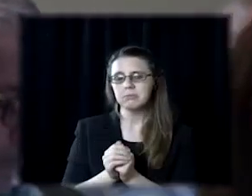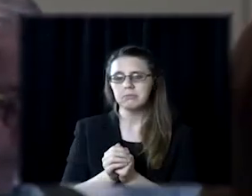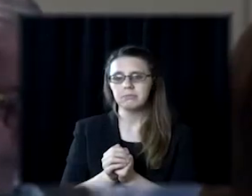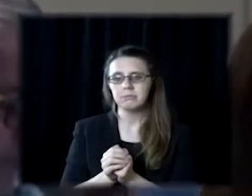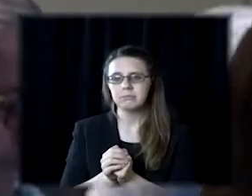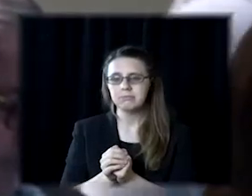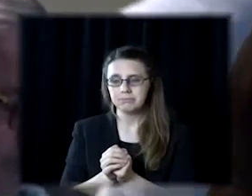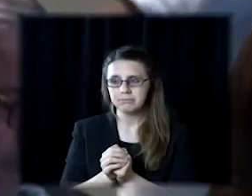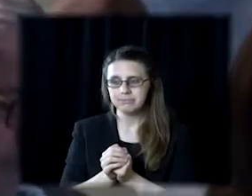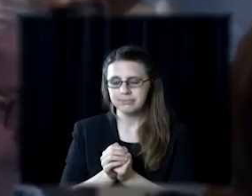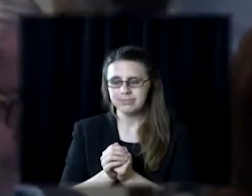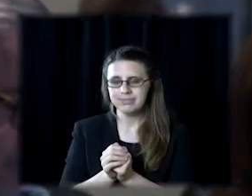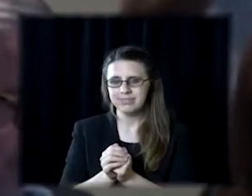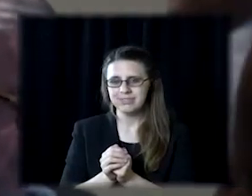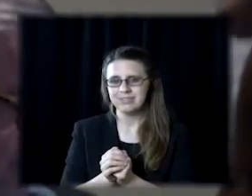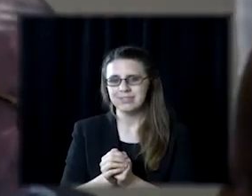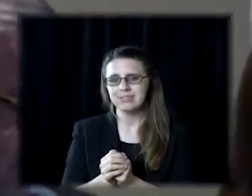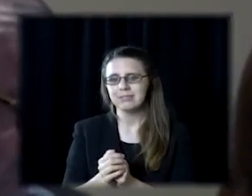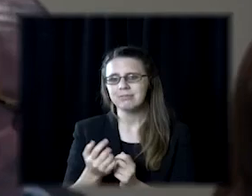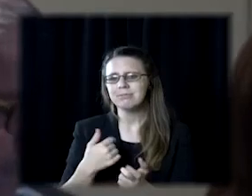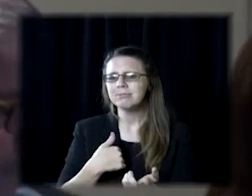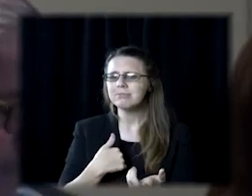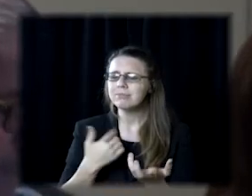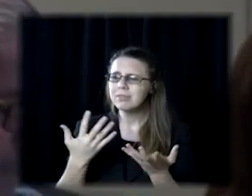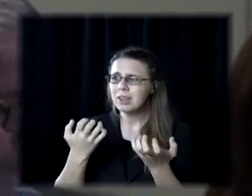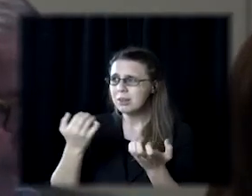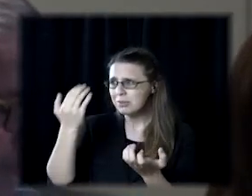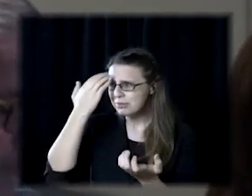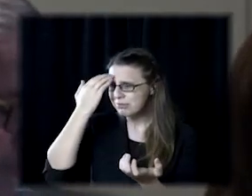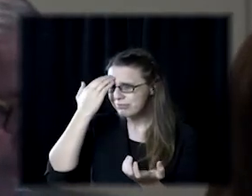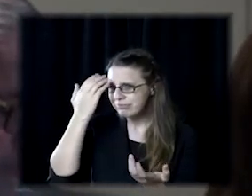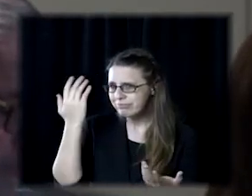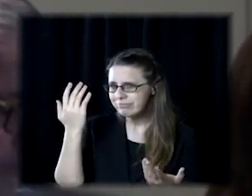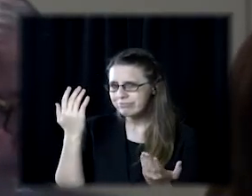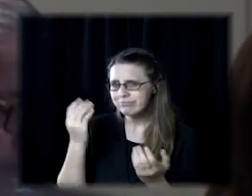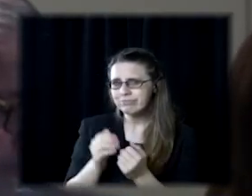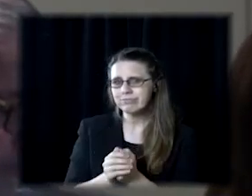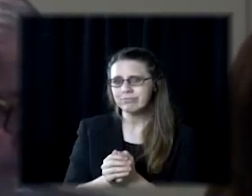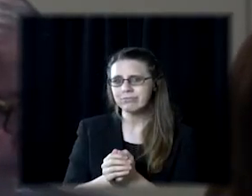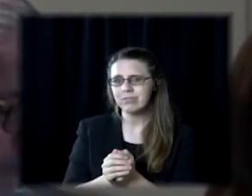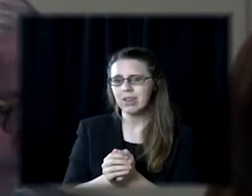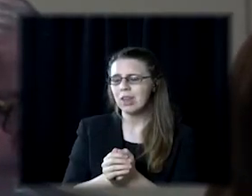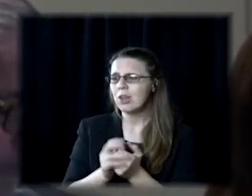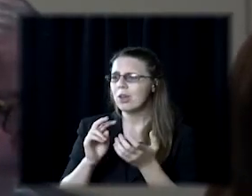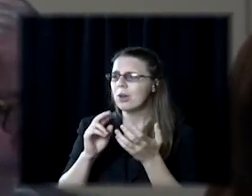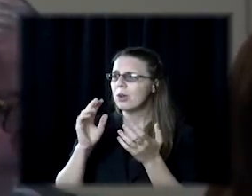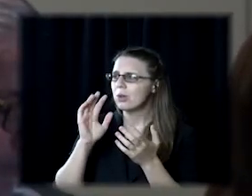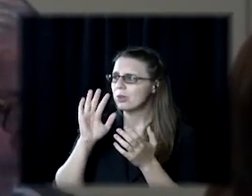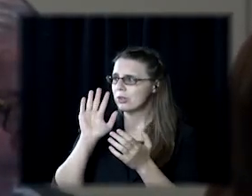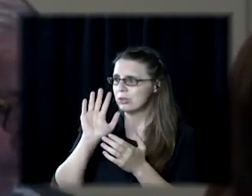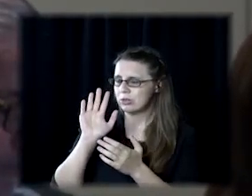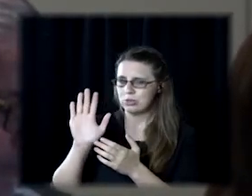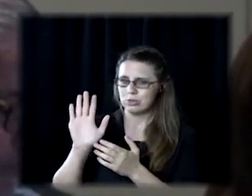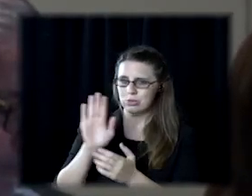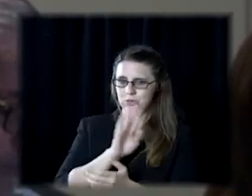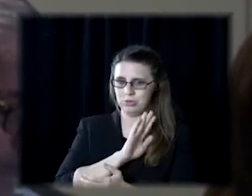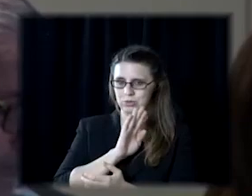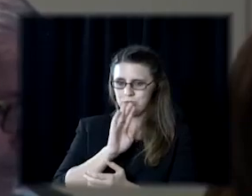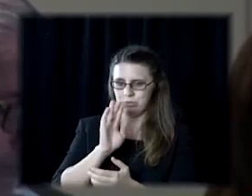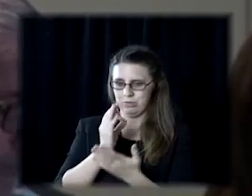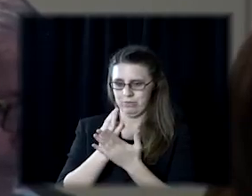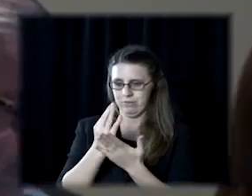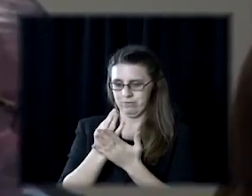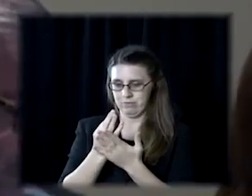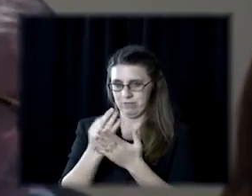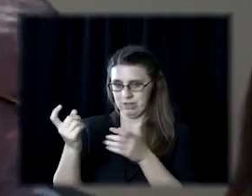if I may. I would like to know what are the essential services according to the Fiscal